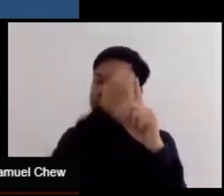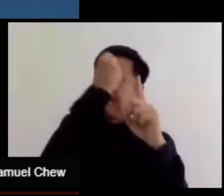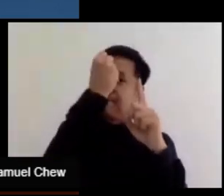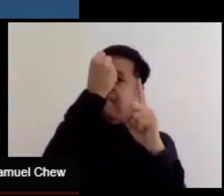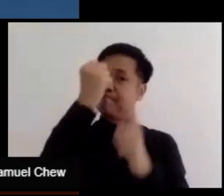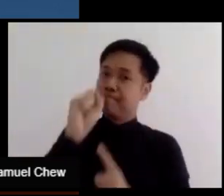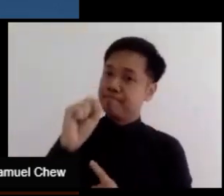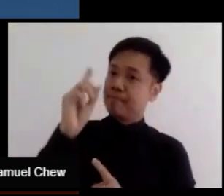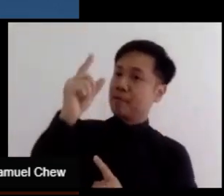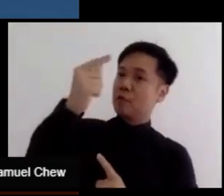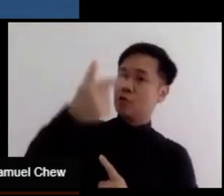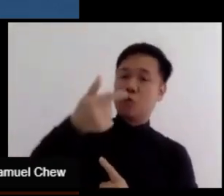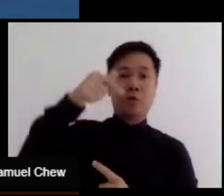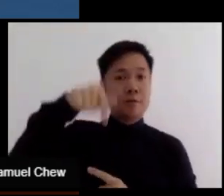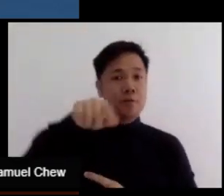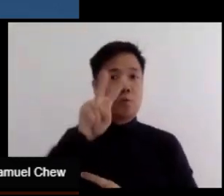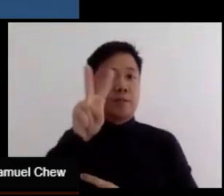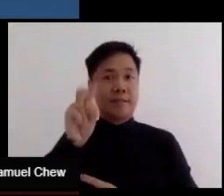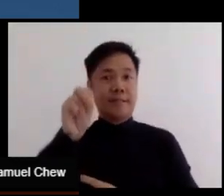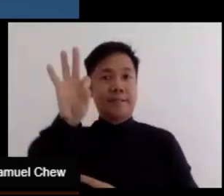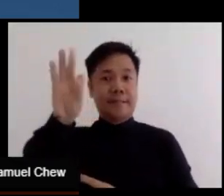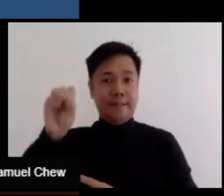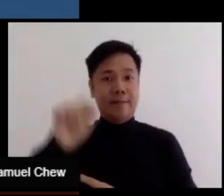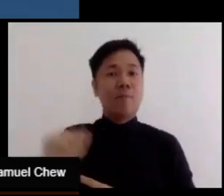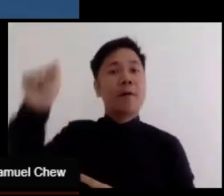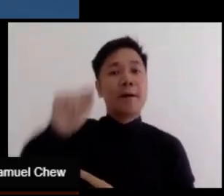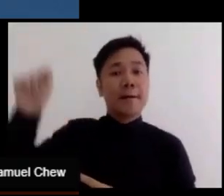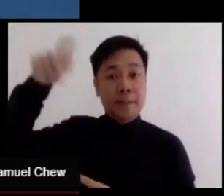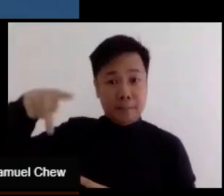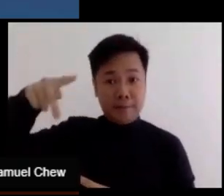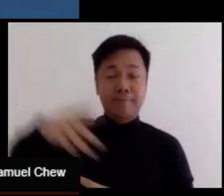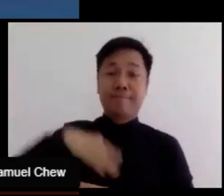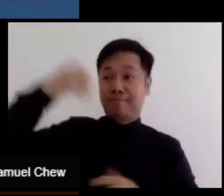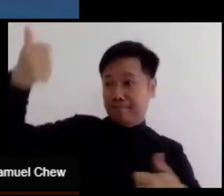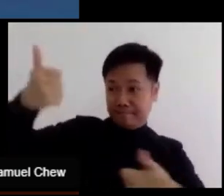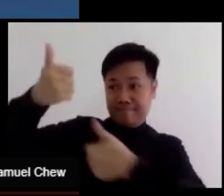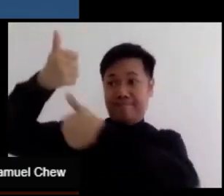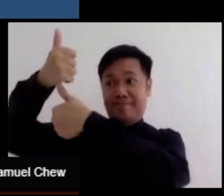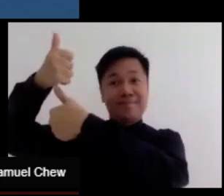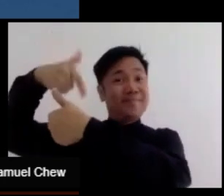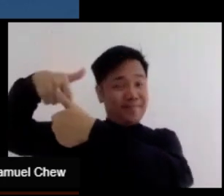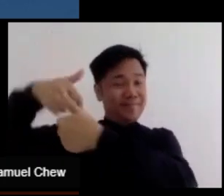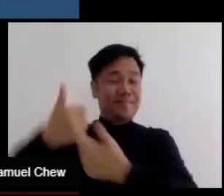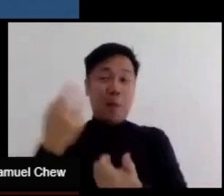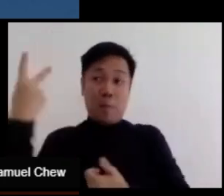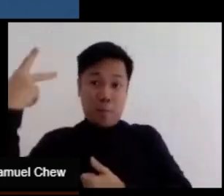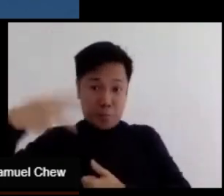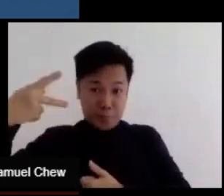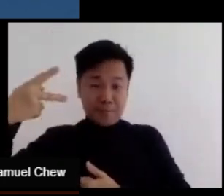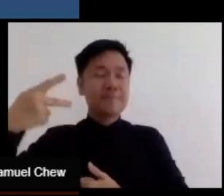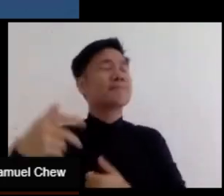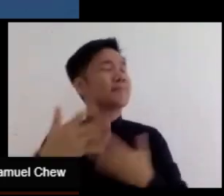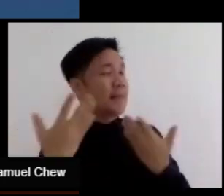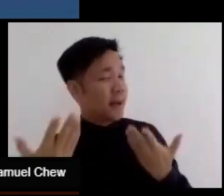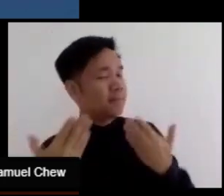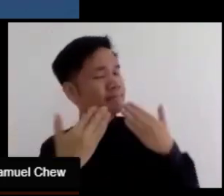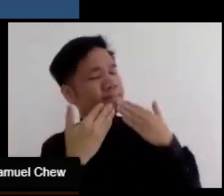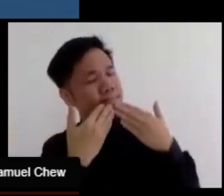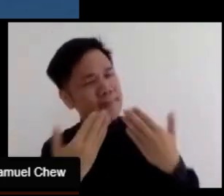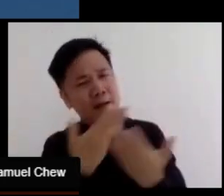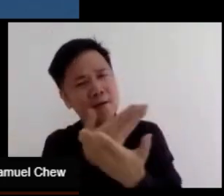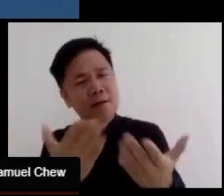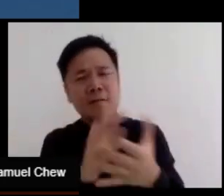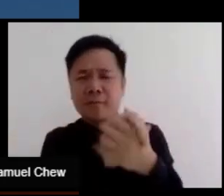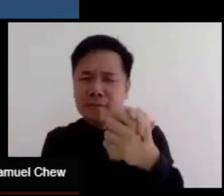Pacific. On behalf of the Vice Chair and myself, permit me to reiterate our